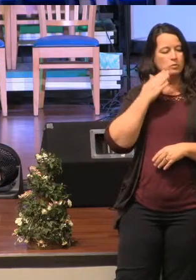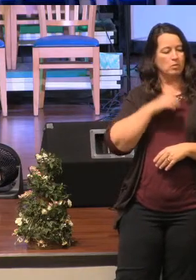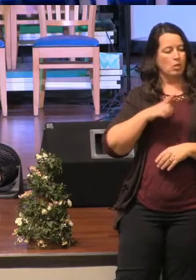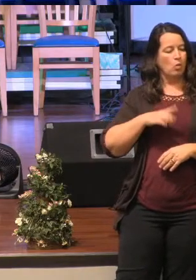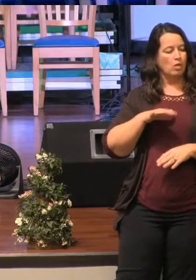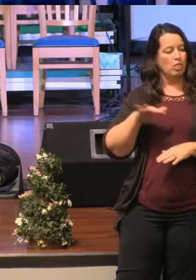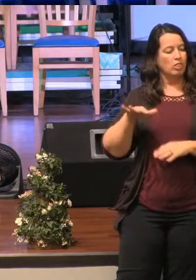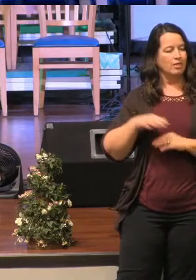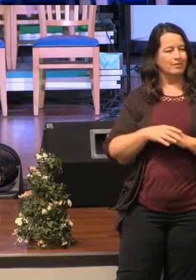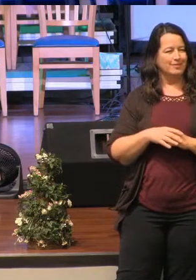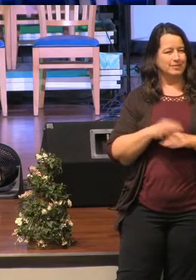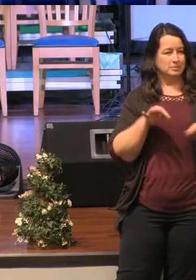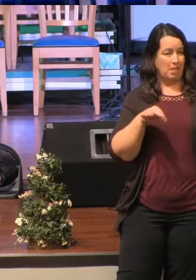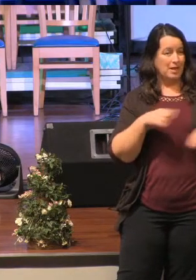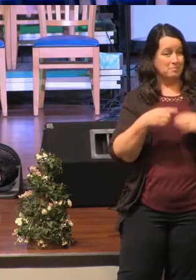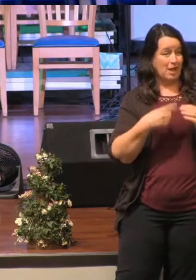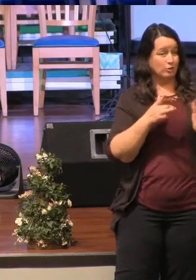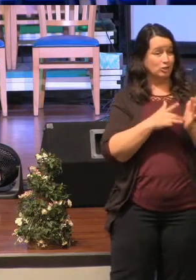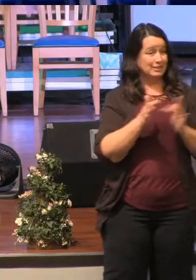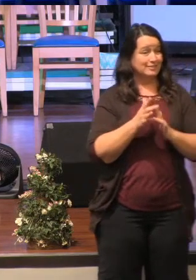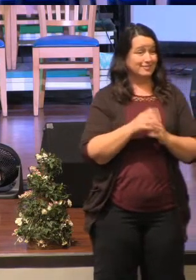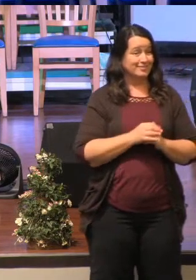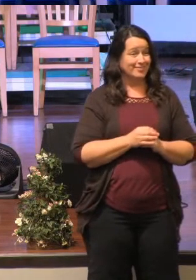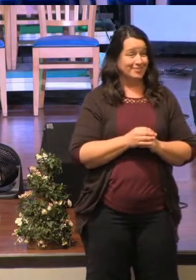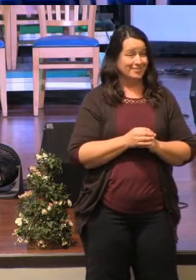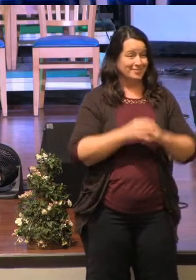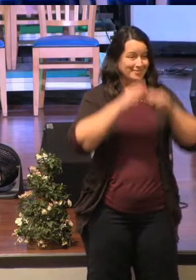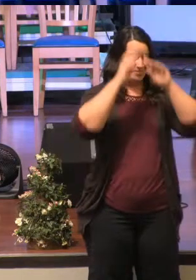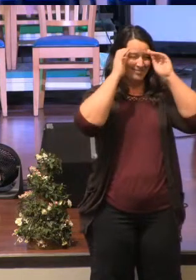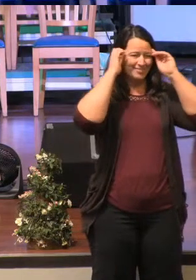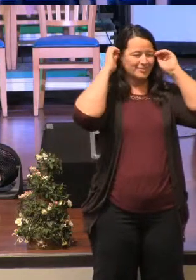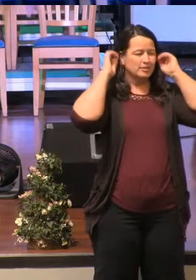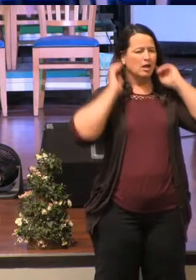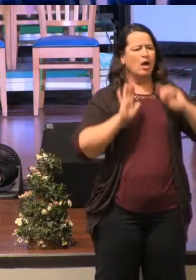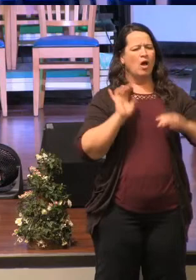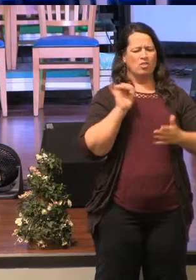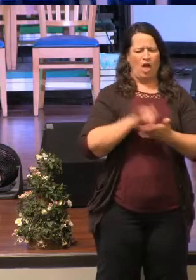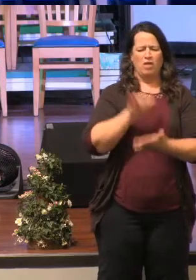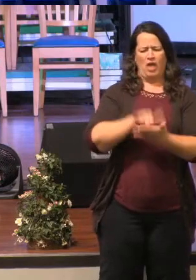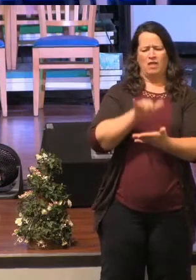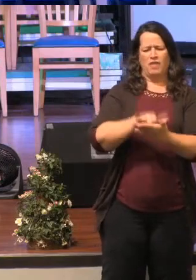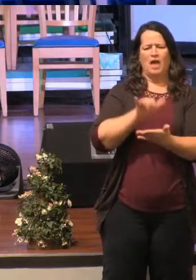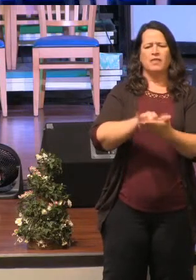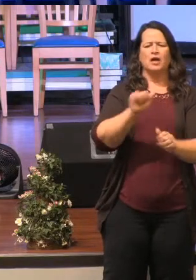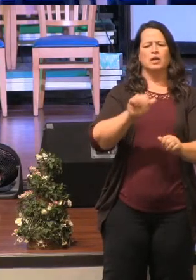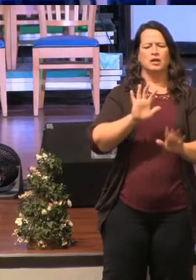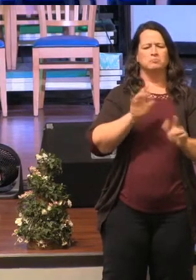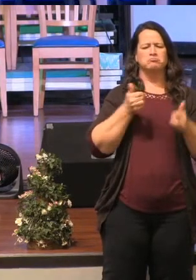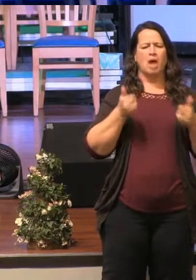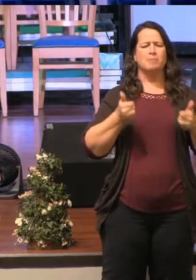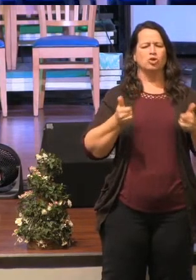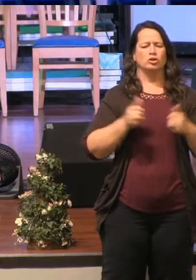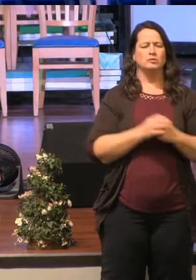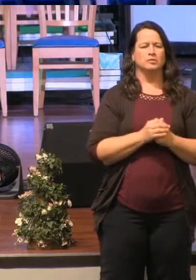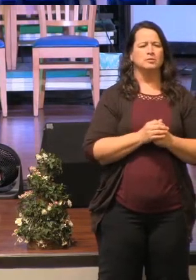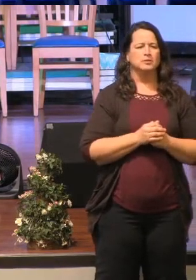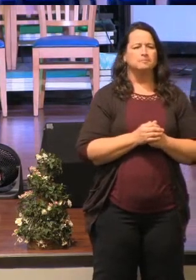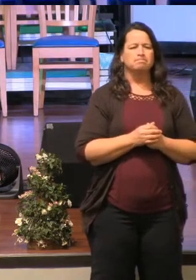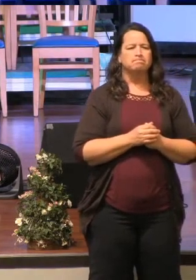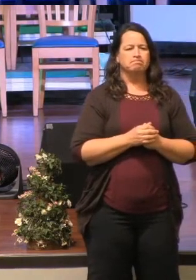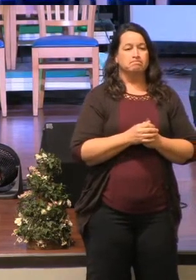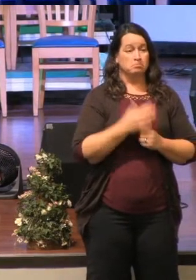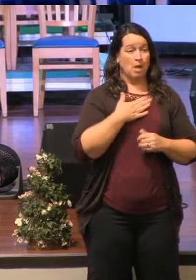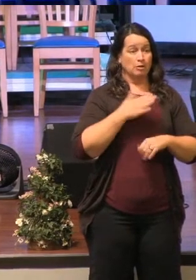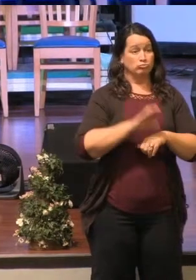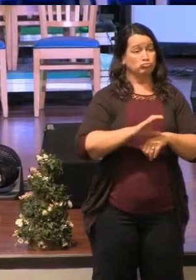and began to tell her, about Jesus a little bit. And she said, oh, that, yeah, I'm covered, I'm good. I